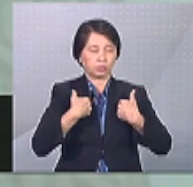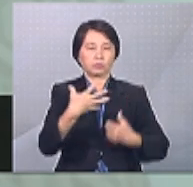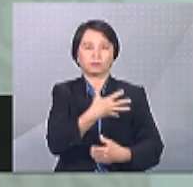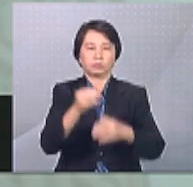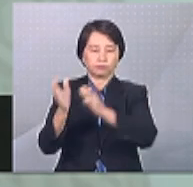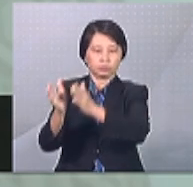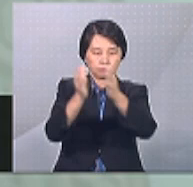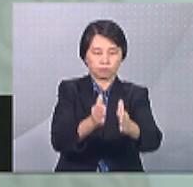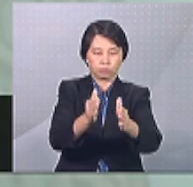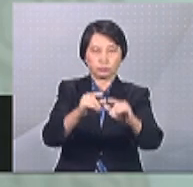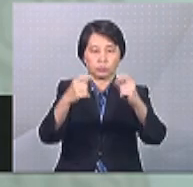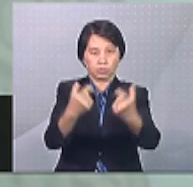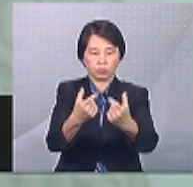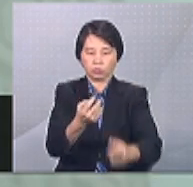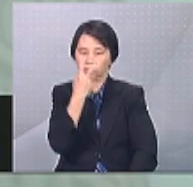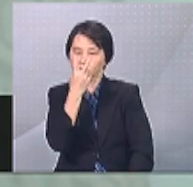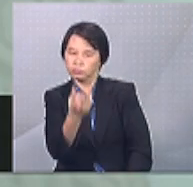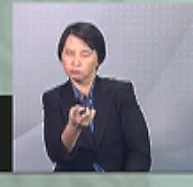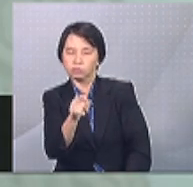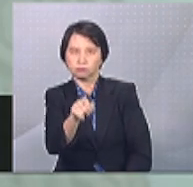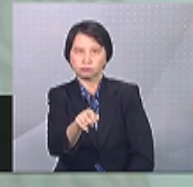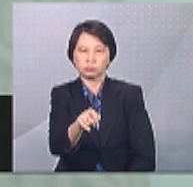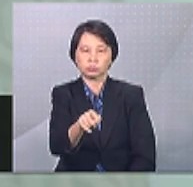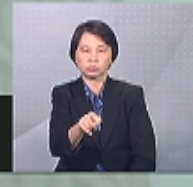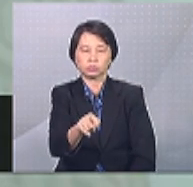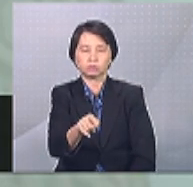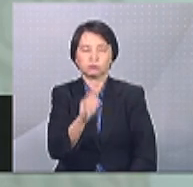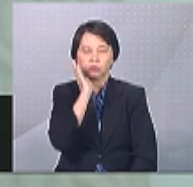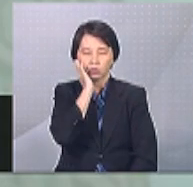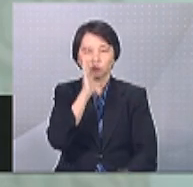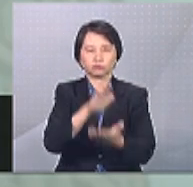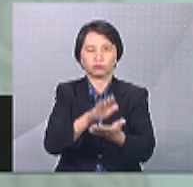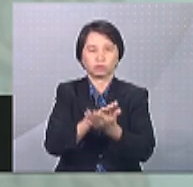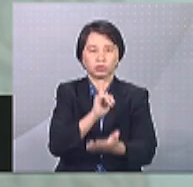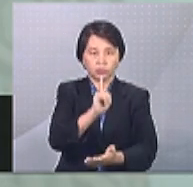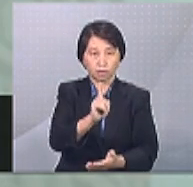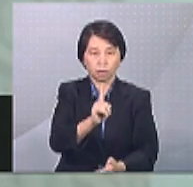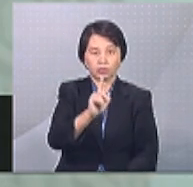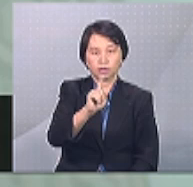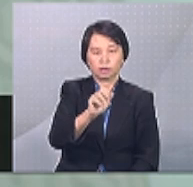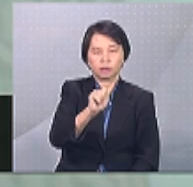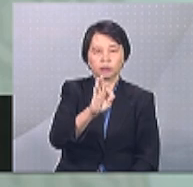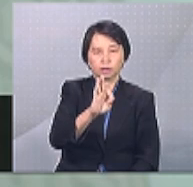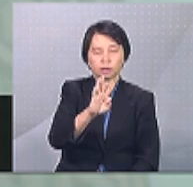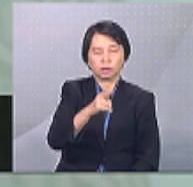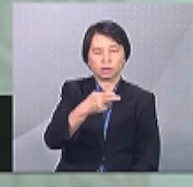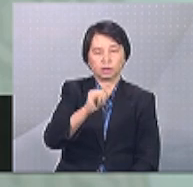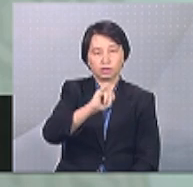next target perhaps we are looking into is Tafis. That means Tafis school. So we